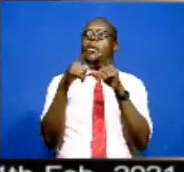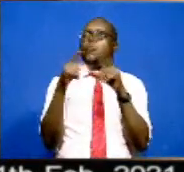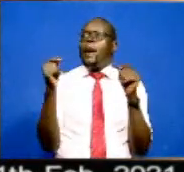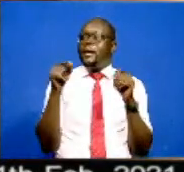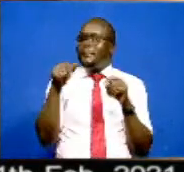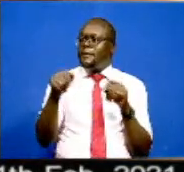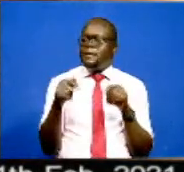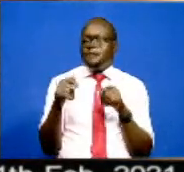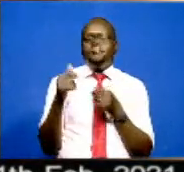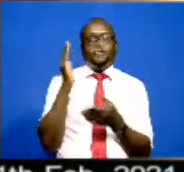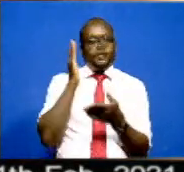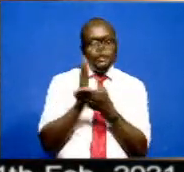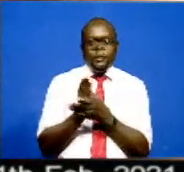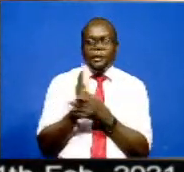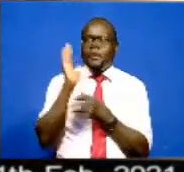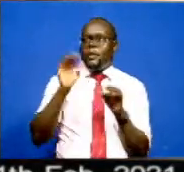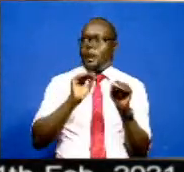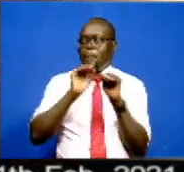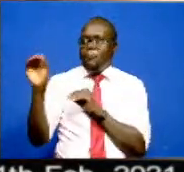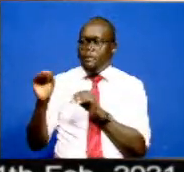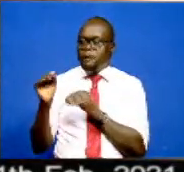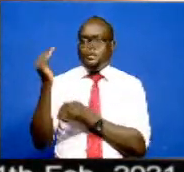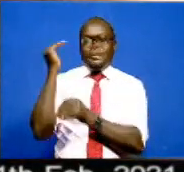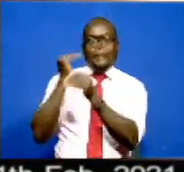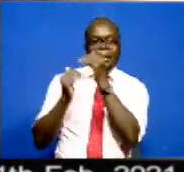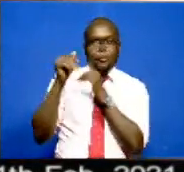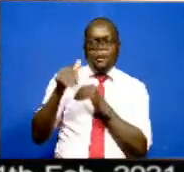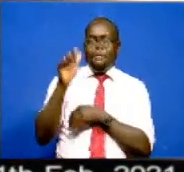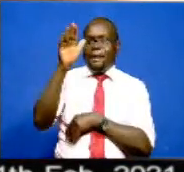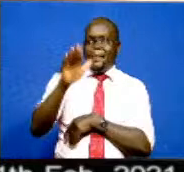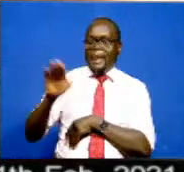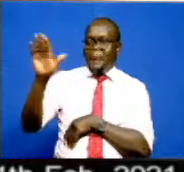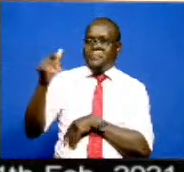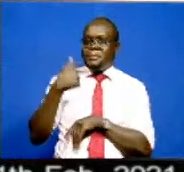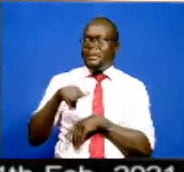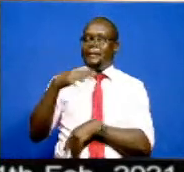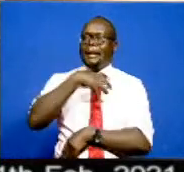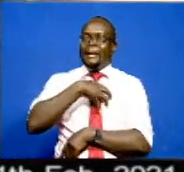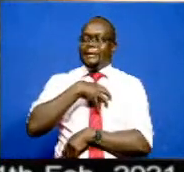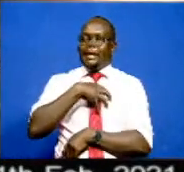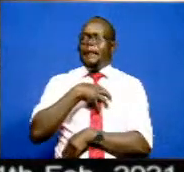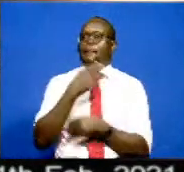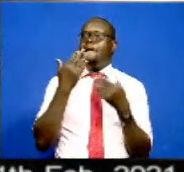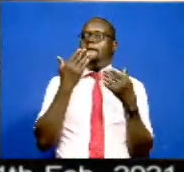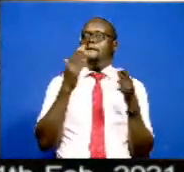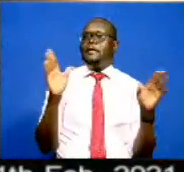House of Records, Mr. Speaker. It will go to the records of the House that he has retired as a captain, Mr. Speaker.